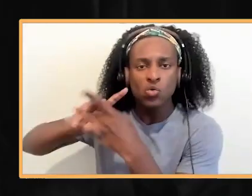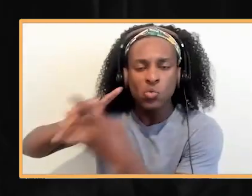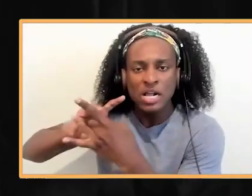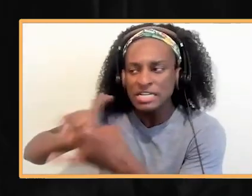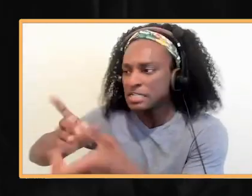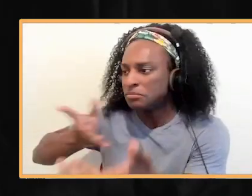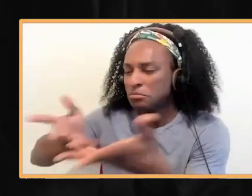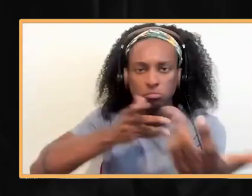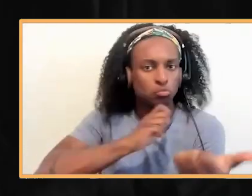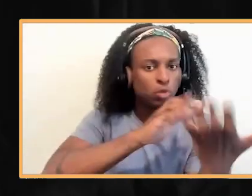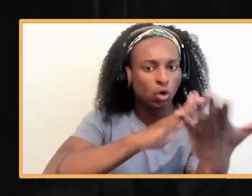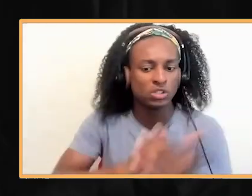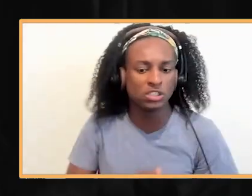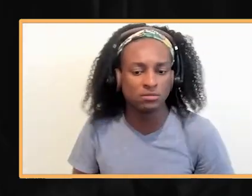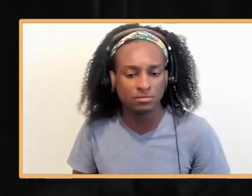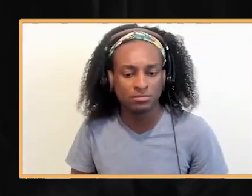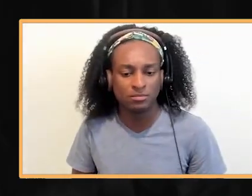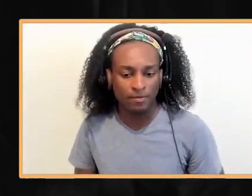around